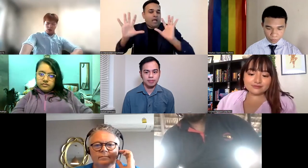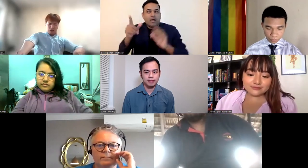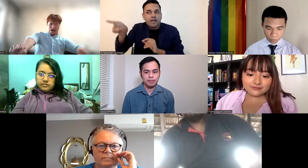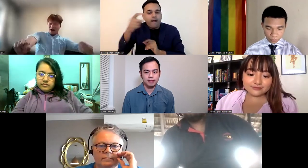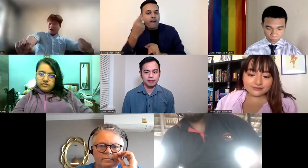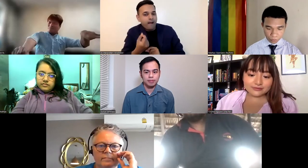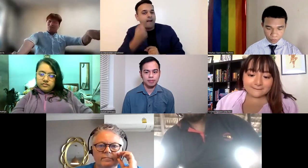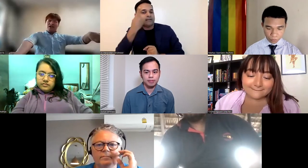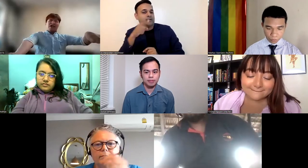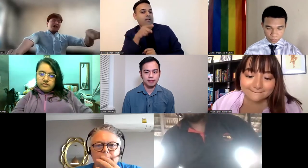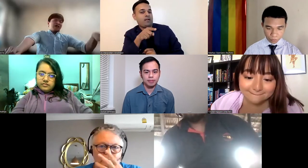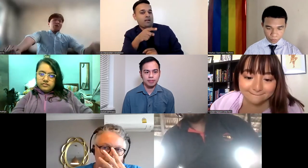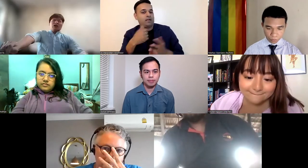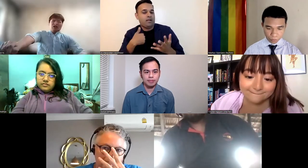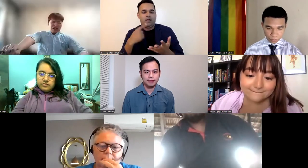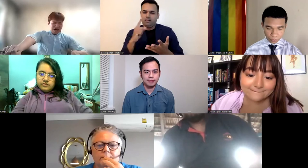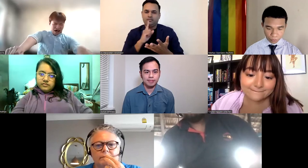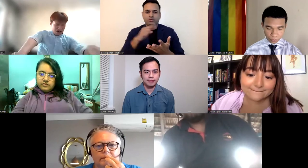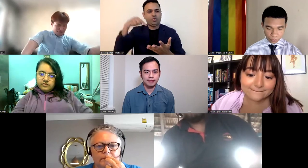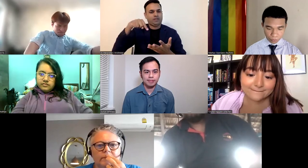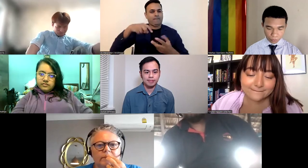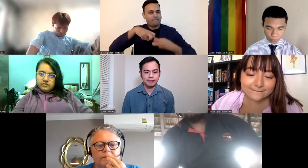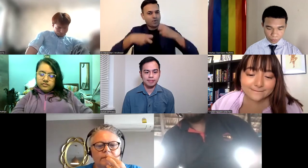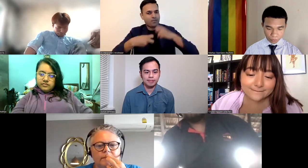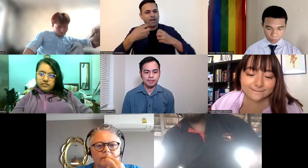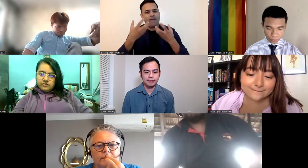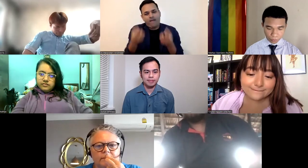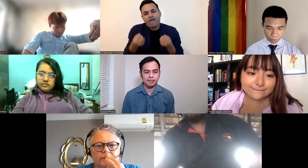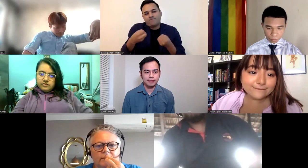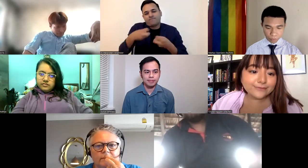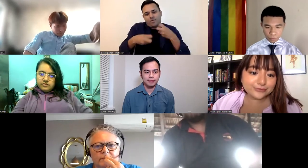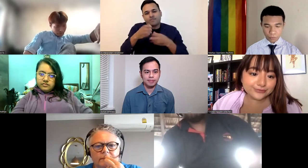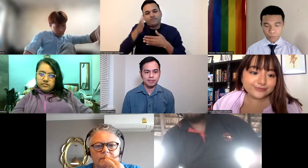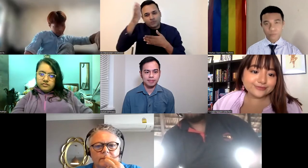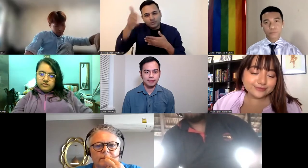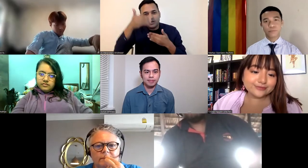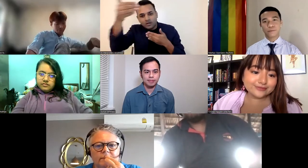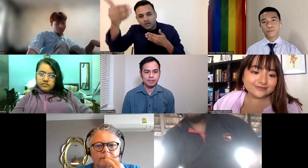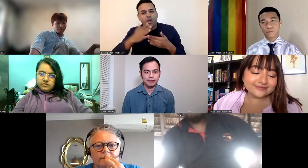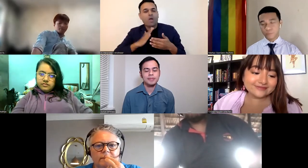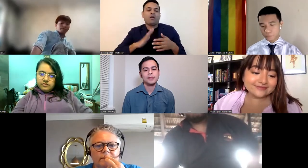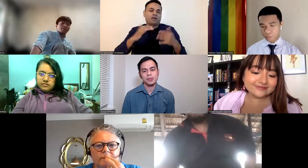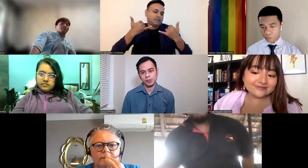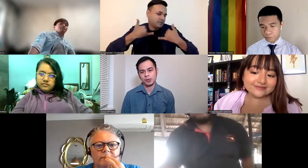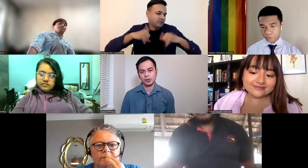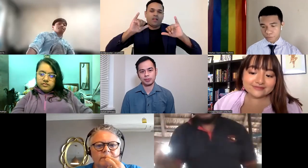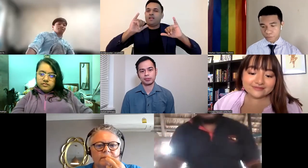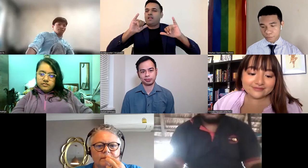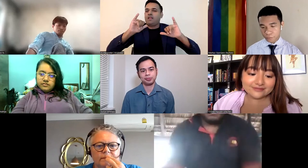solve challenges that people with disabilities need to overcome. So it has to